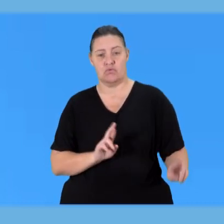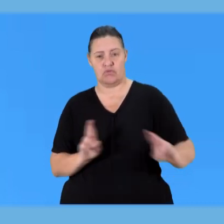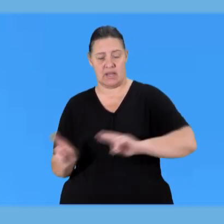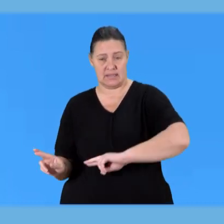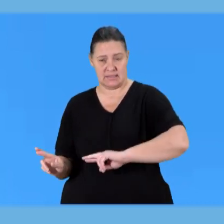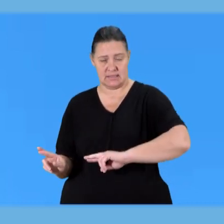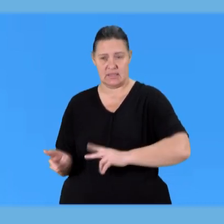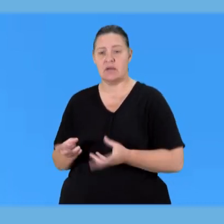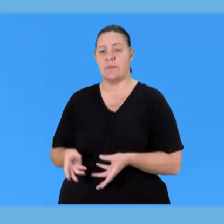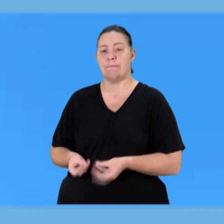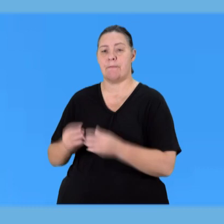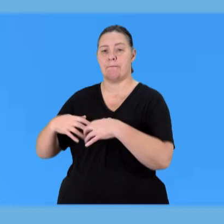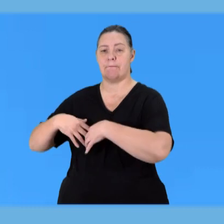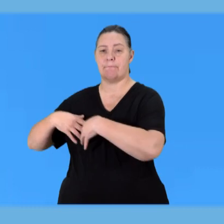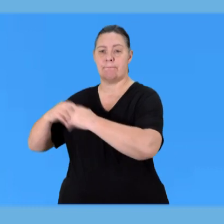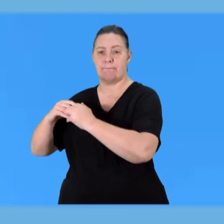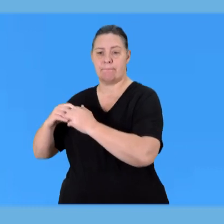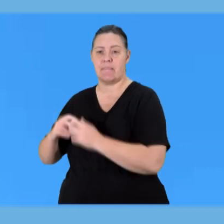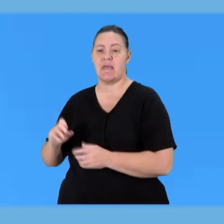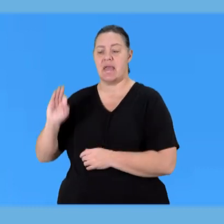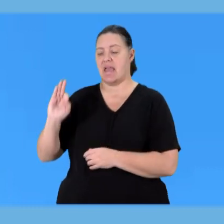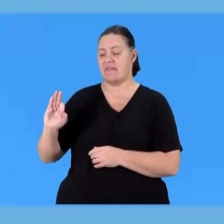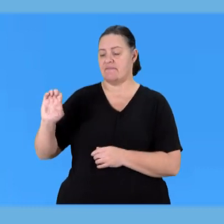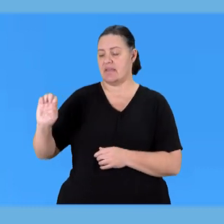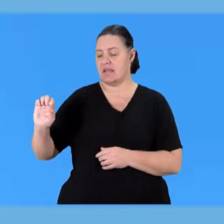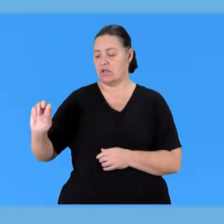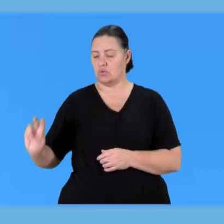O2 reacting to form